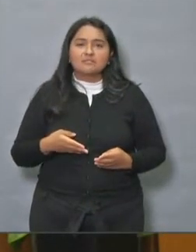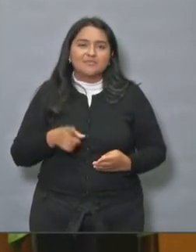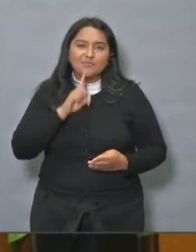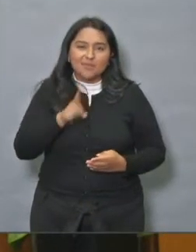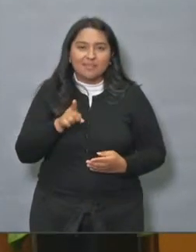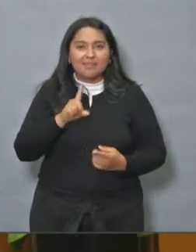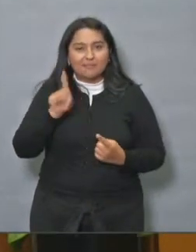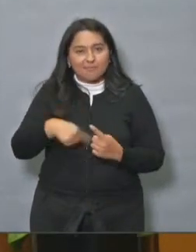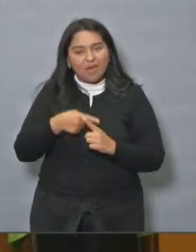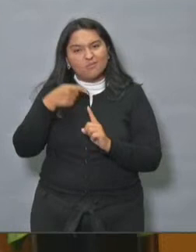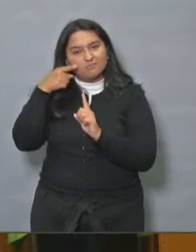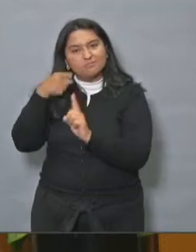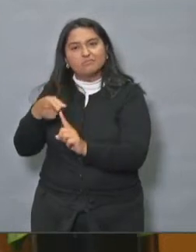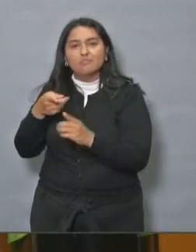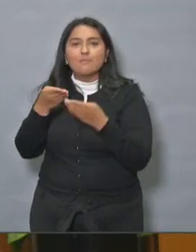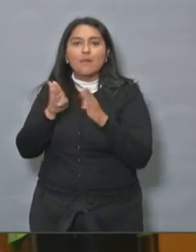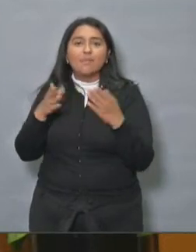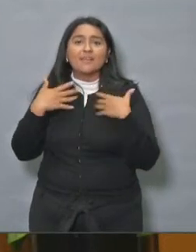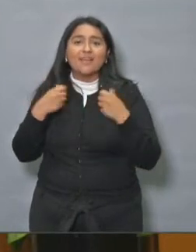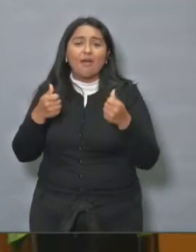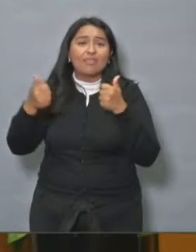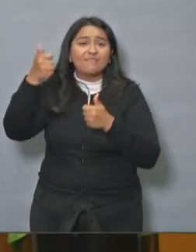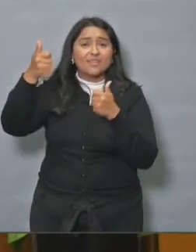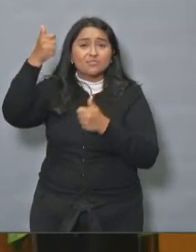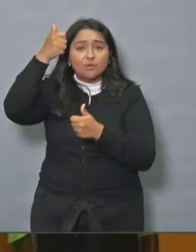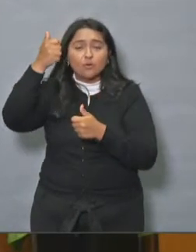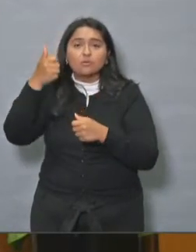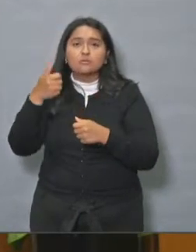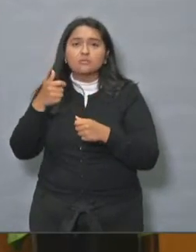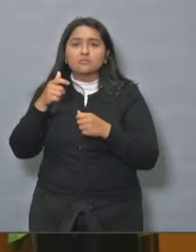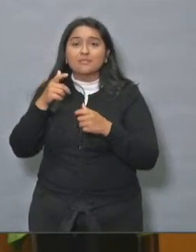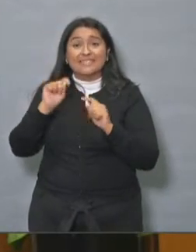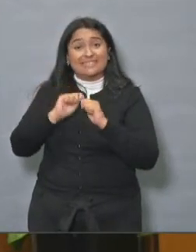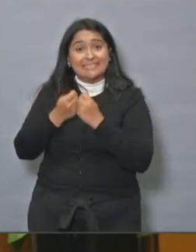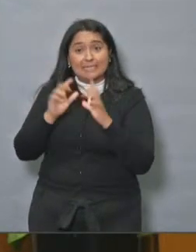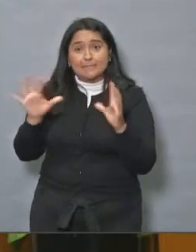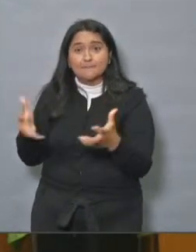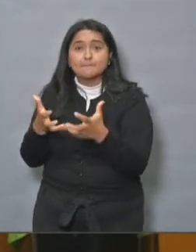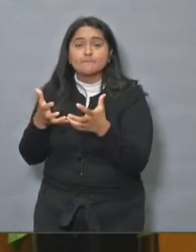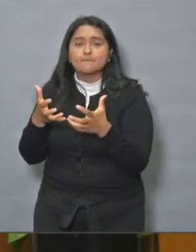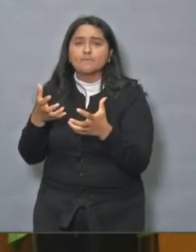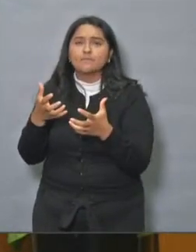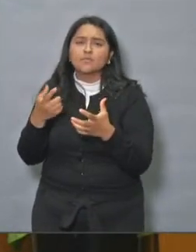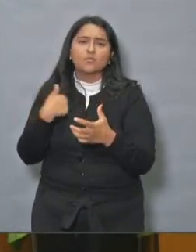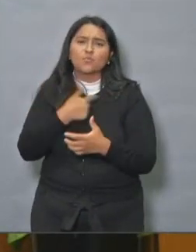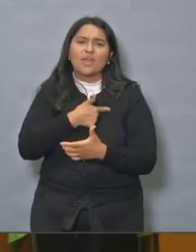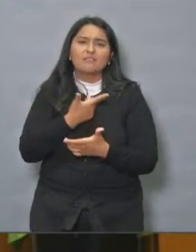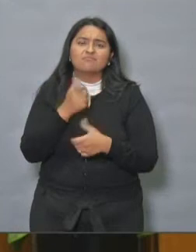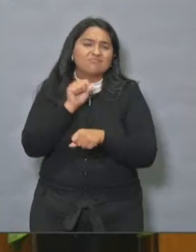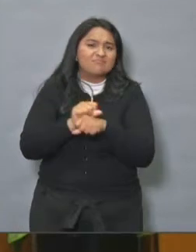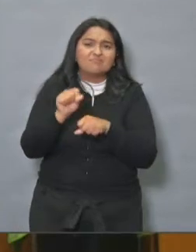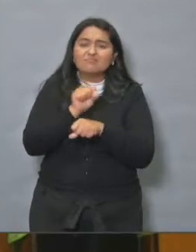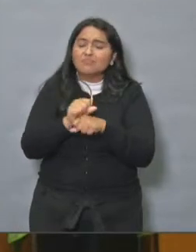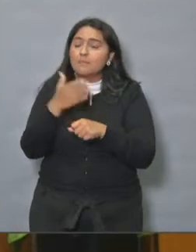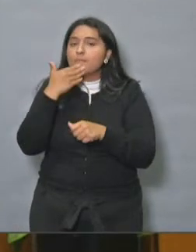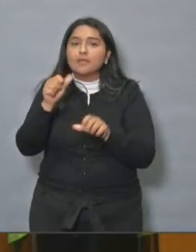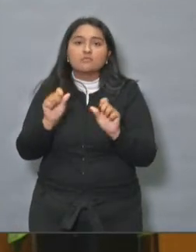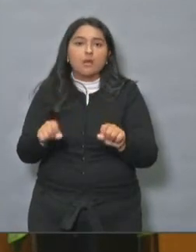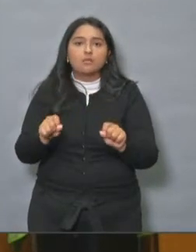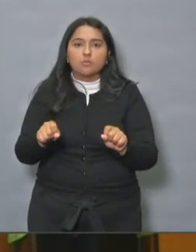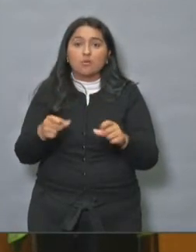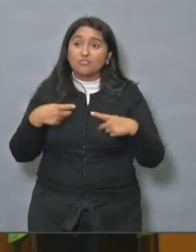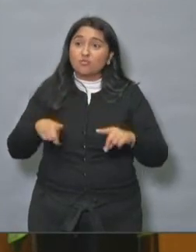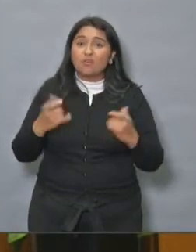that public health officials and the team of folks that support us, we're doing the very best we can during a